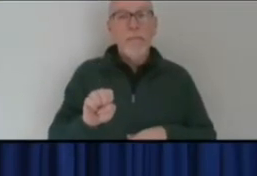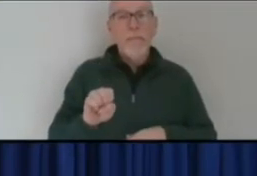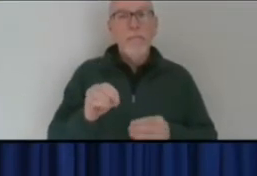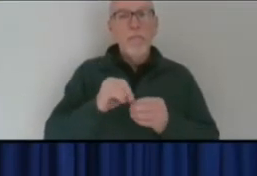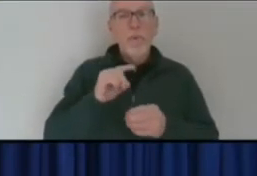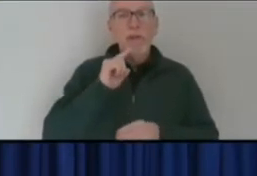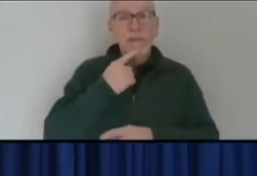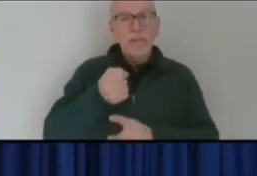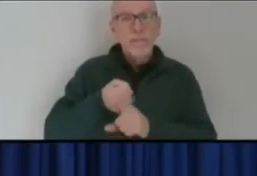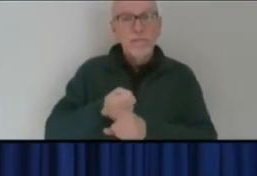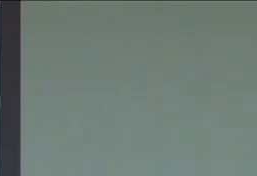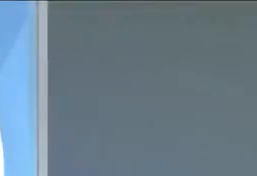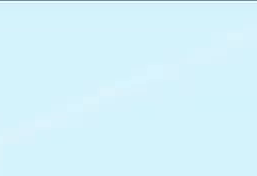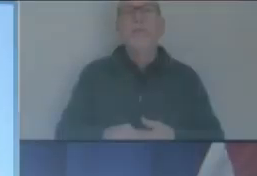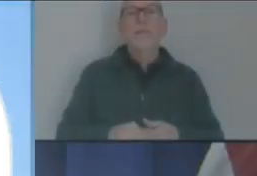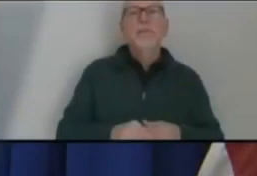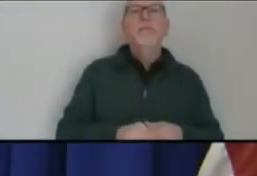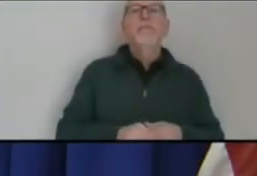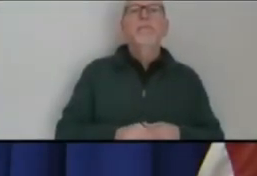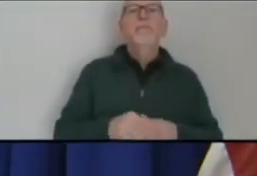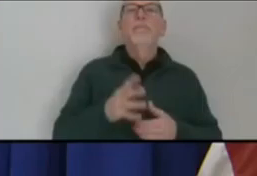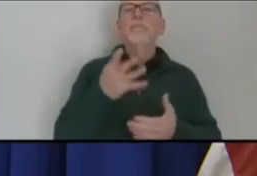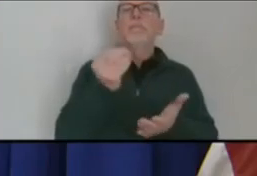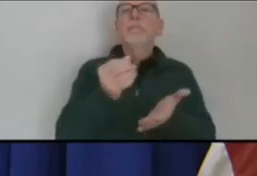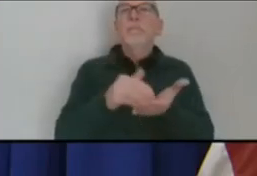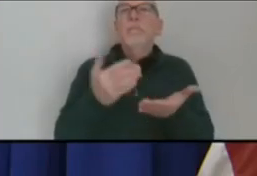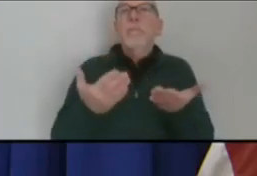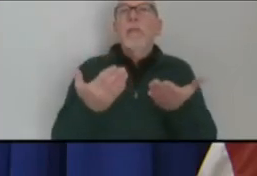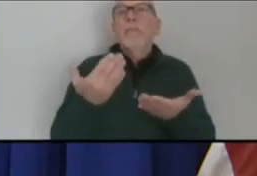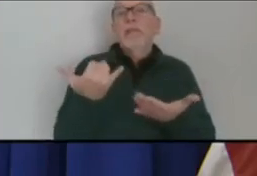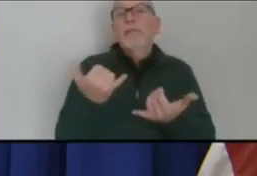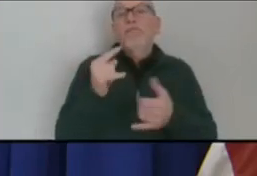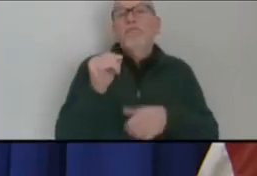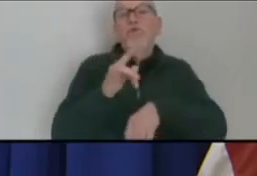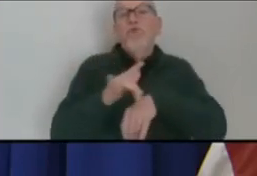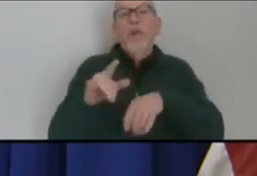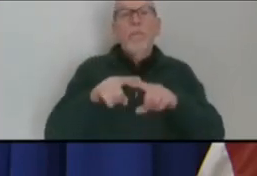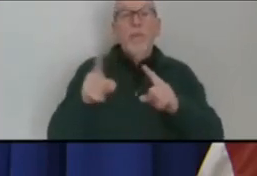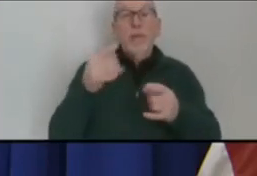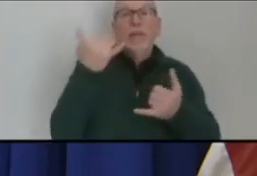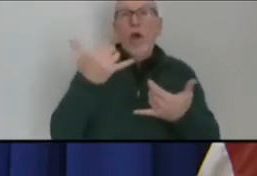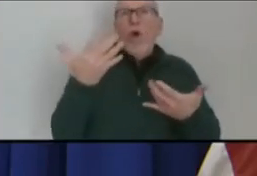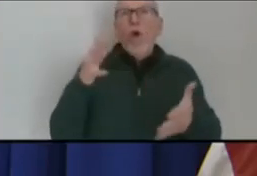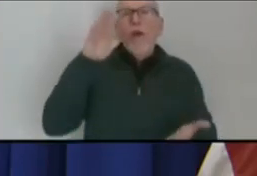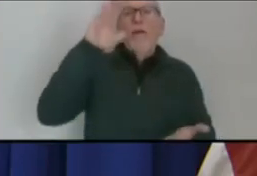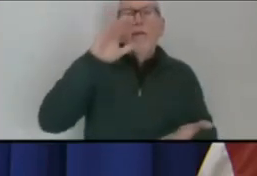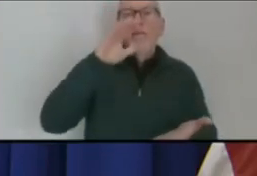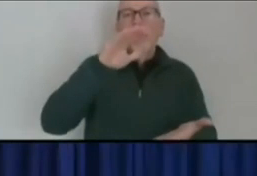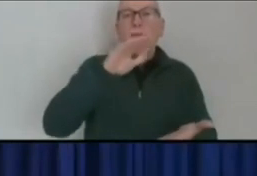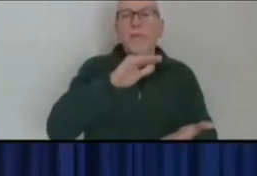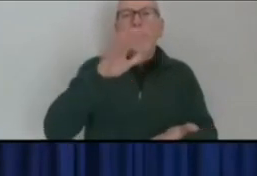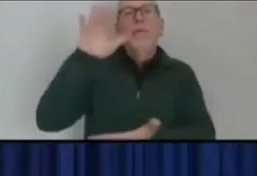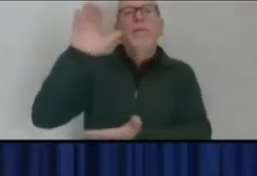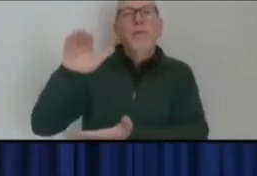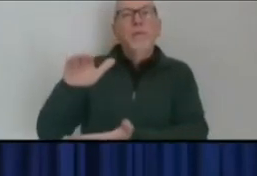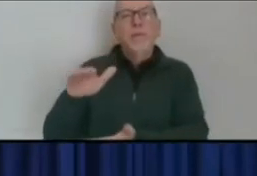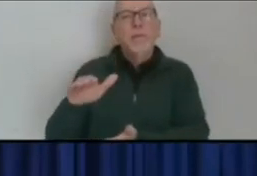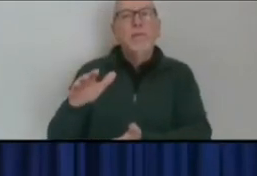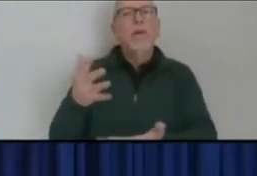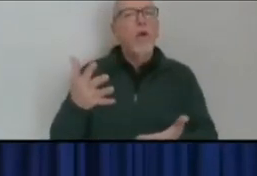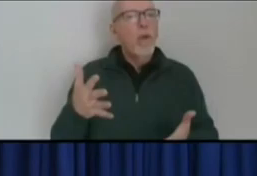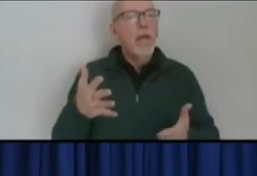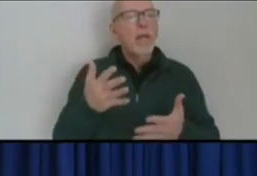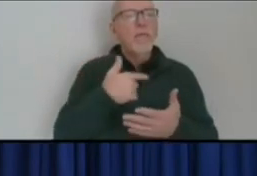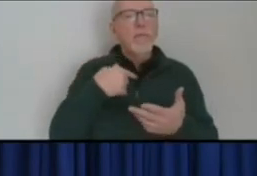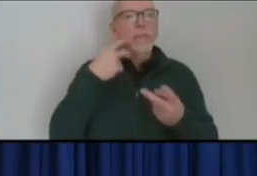in weeks. Maybe too early to tell, but those are coming down. mean, this is the facts are the facts, and we're starting to